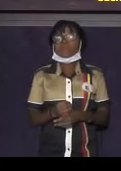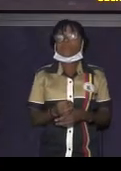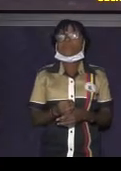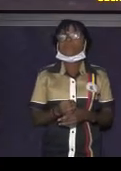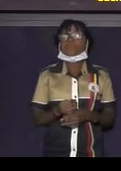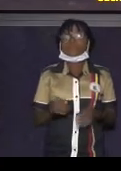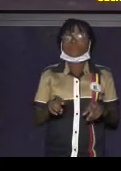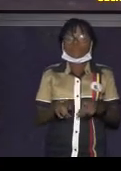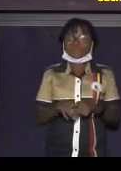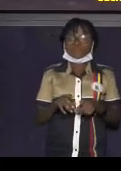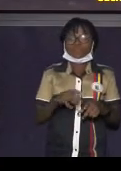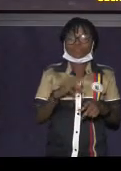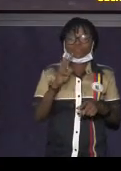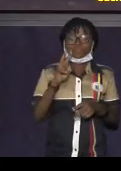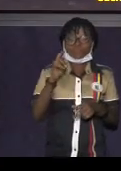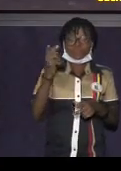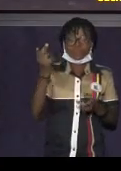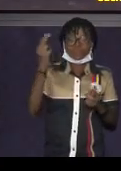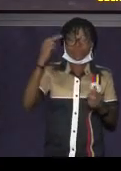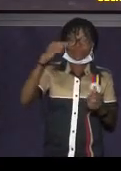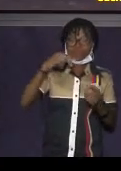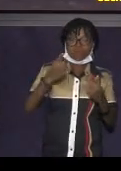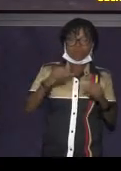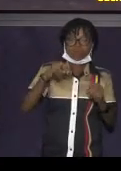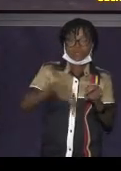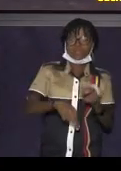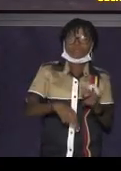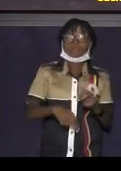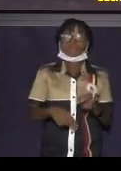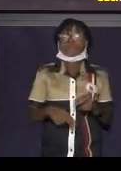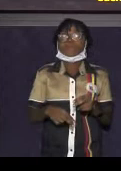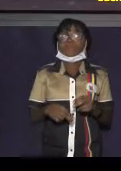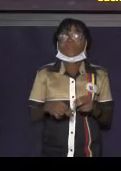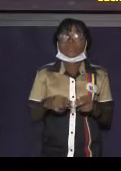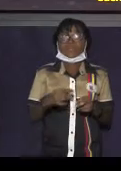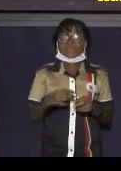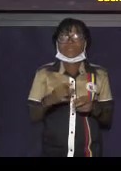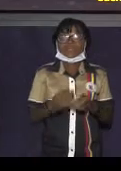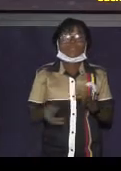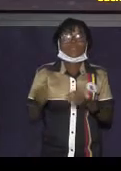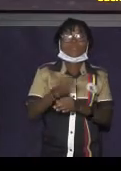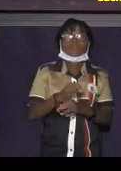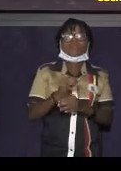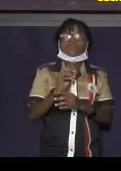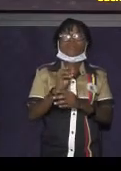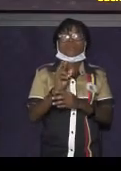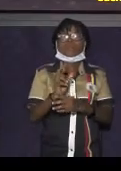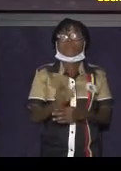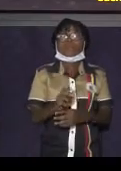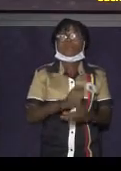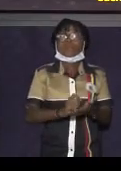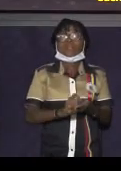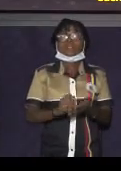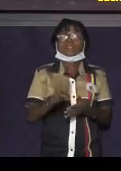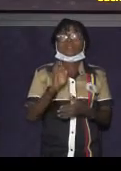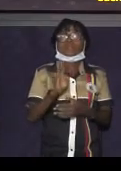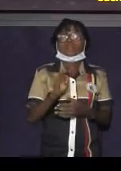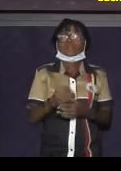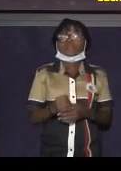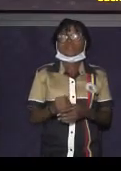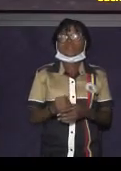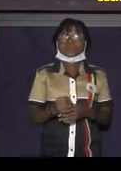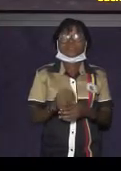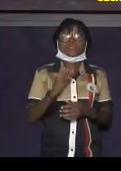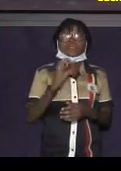So 2 comes down. Now instead of writing c, I write 5 because I've been told that c is 5. So c squared